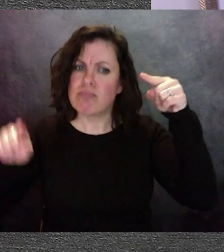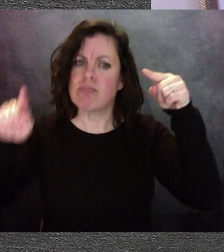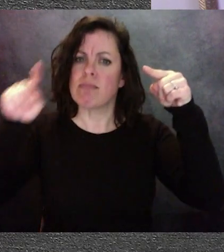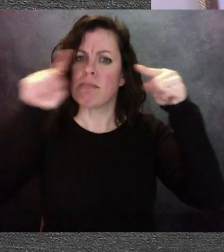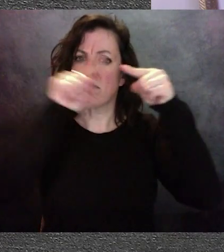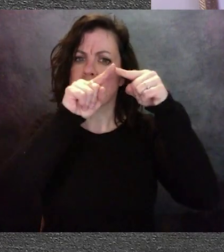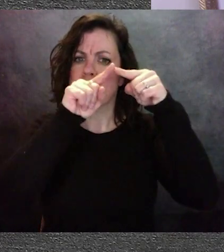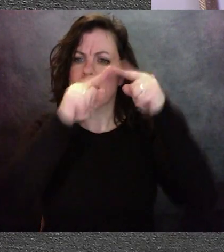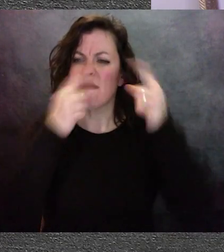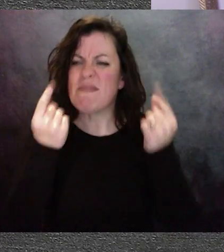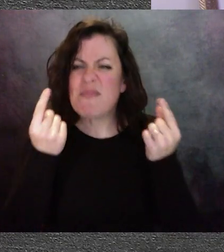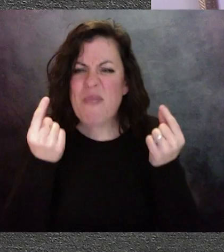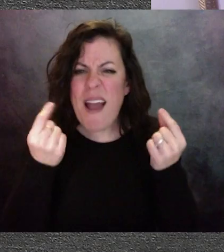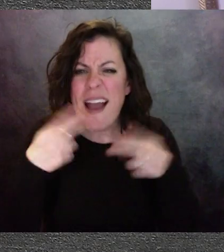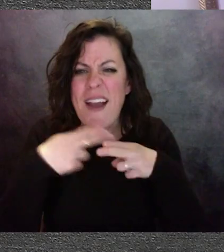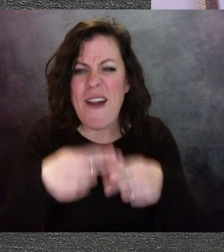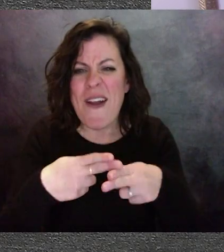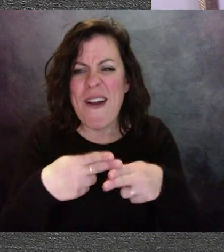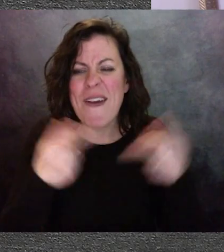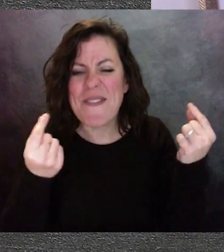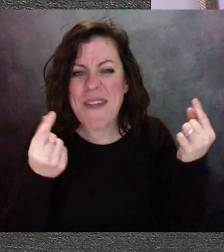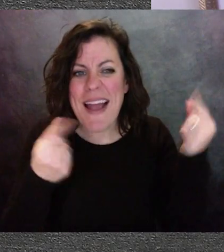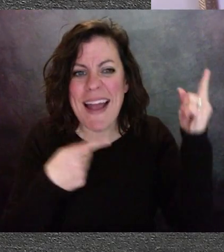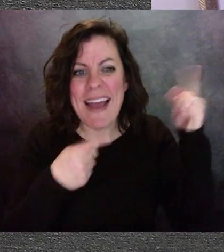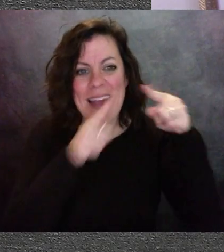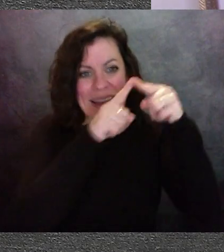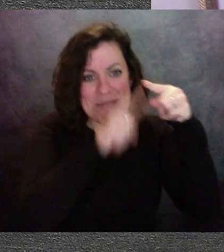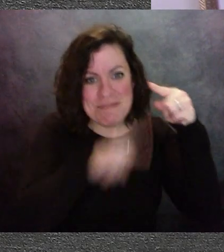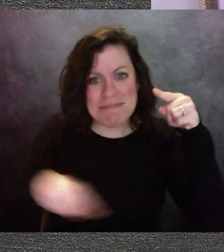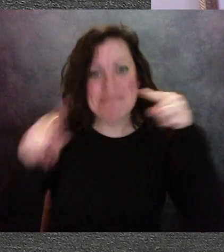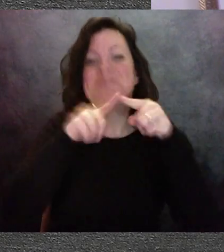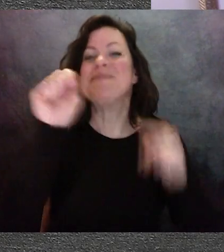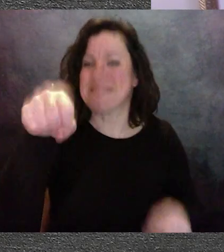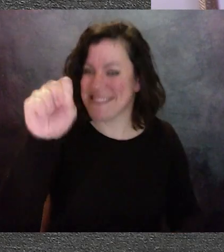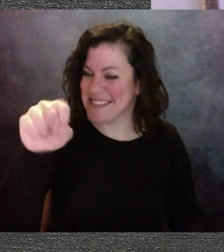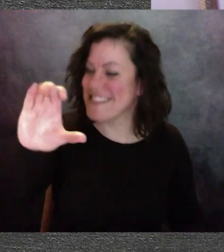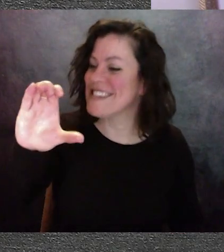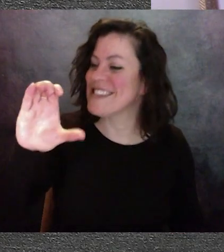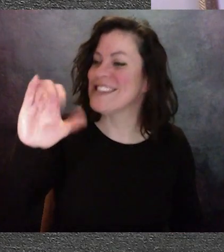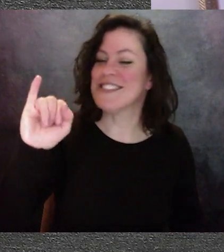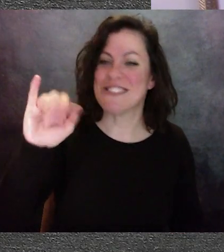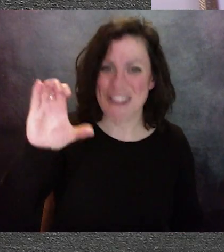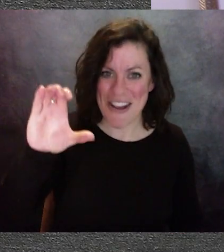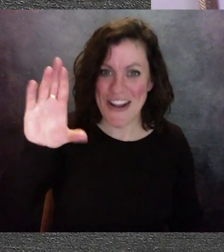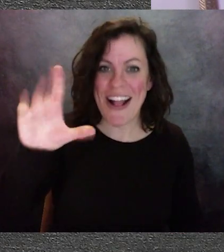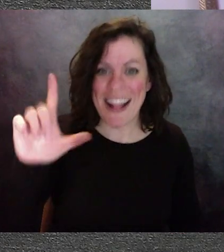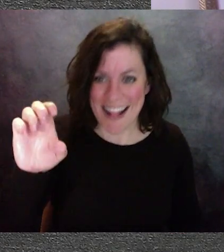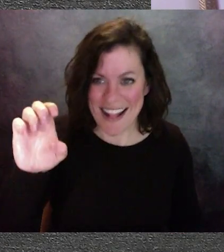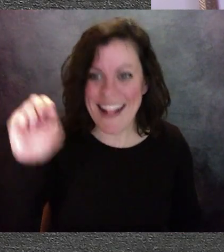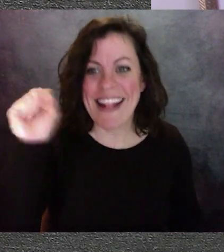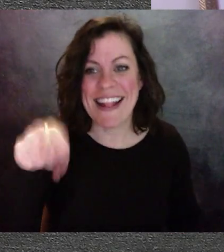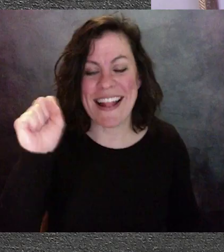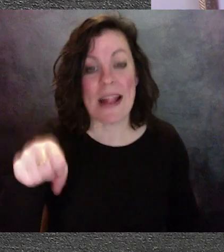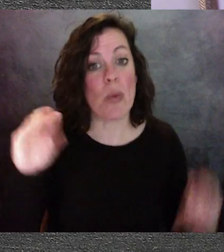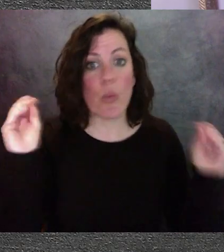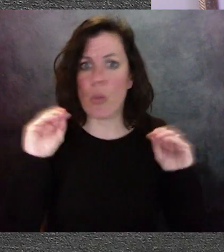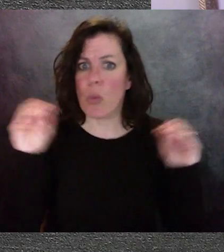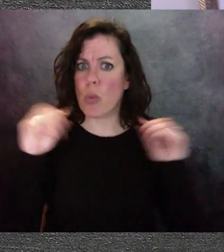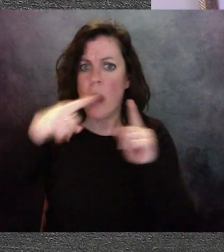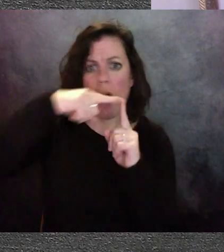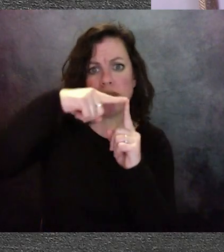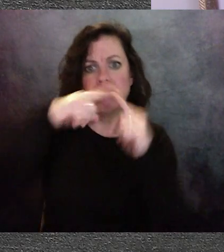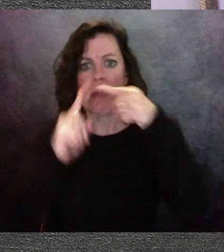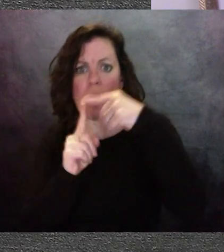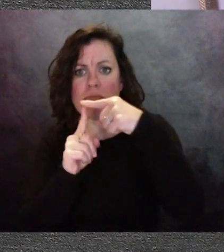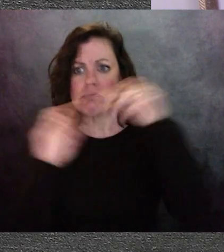you know what shape that is? That's a circle. Very good. And a circle doesn't really have any particular sides that start